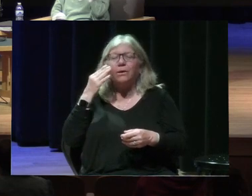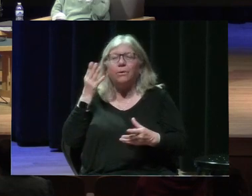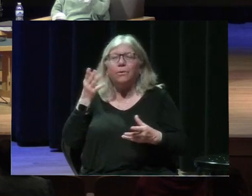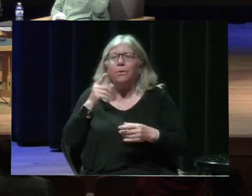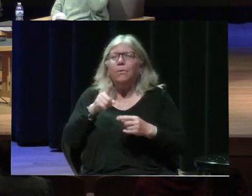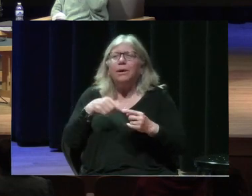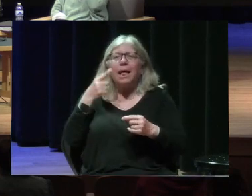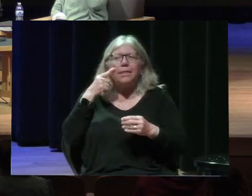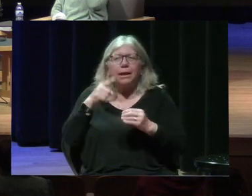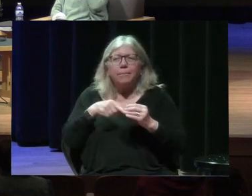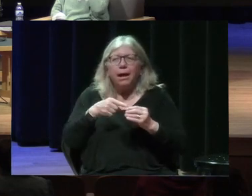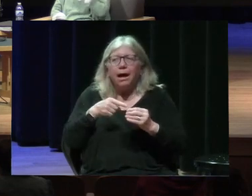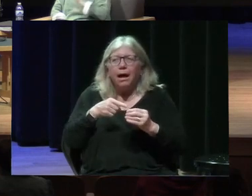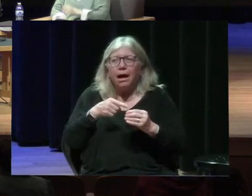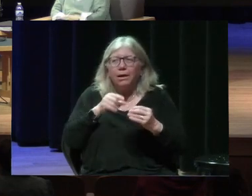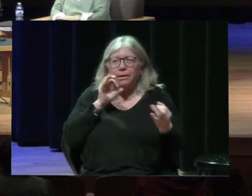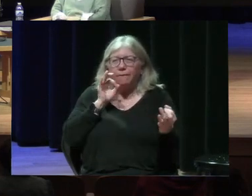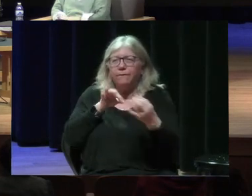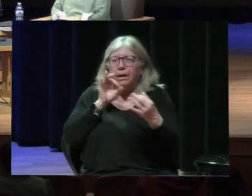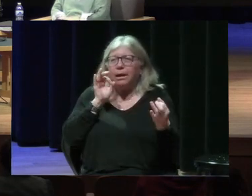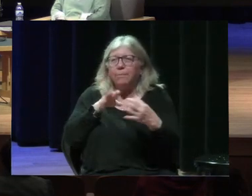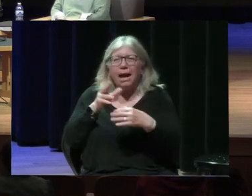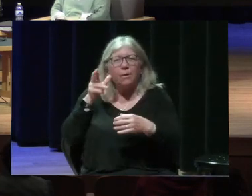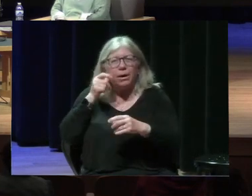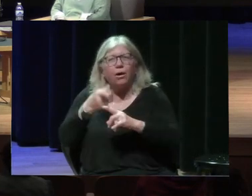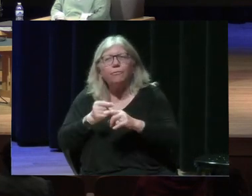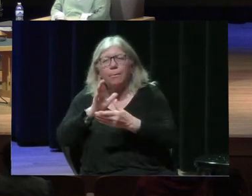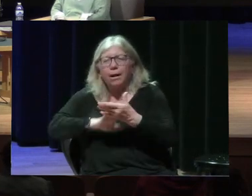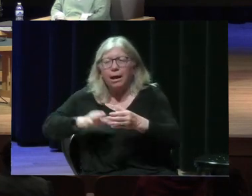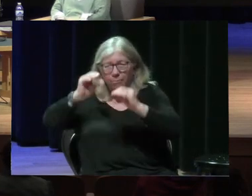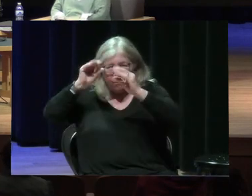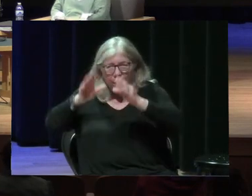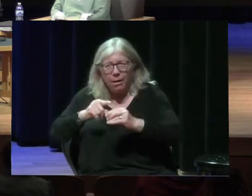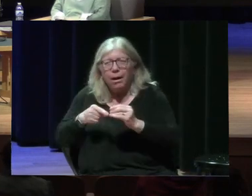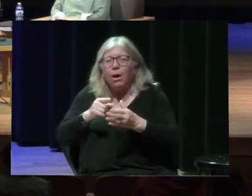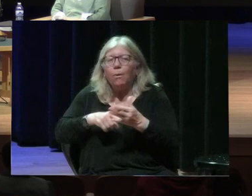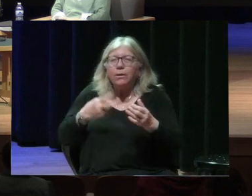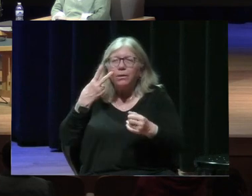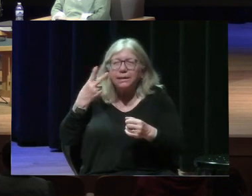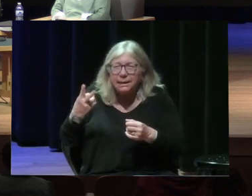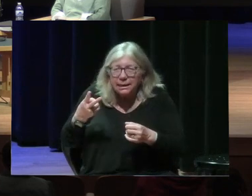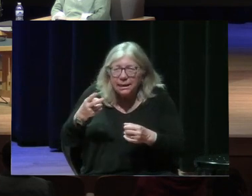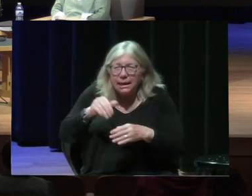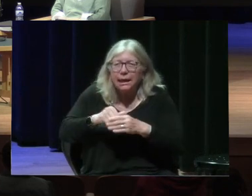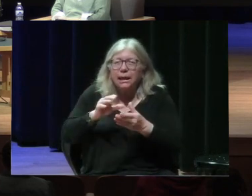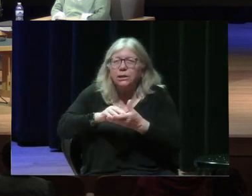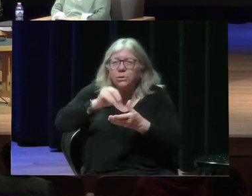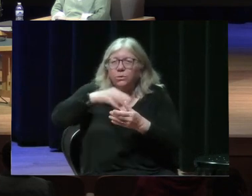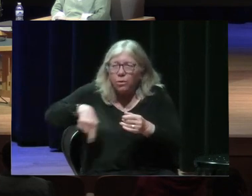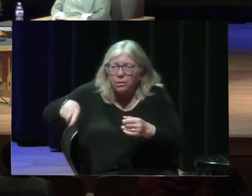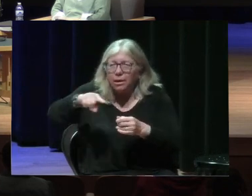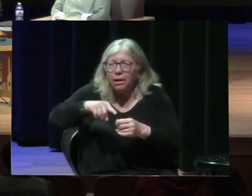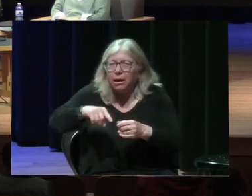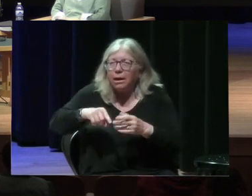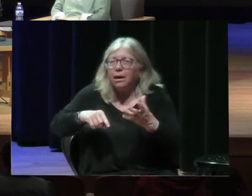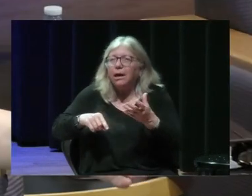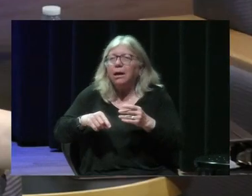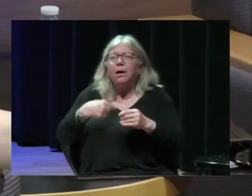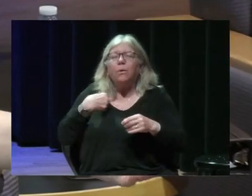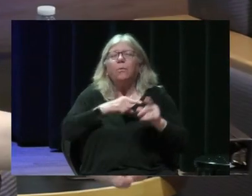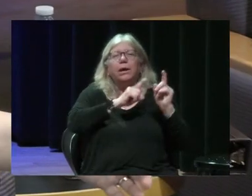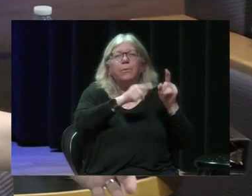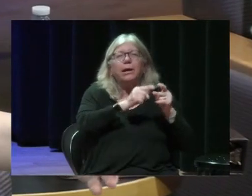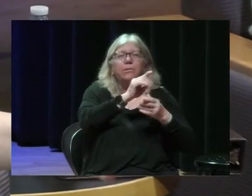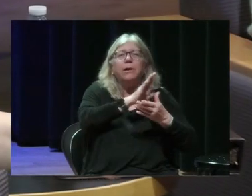When I think about the feedback that we hear from college professors about what they're seeing in the student bodies, we spoke at a conference of